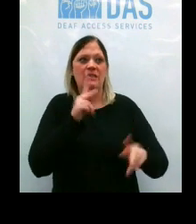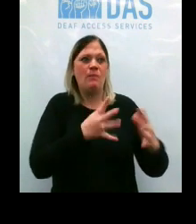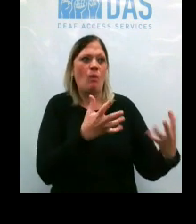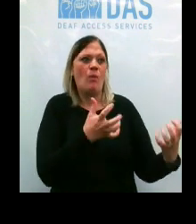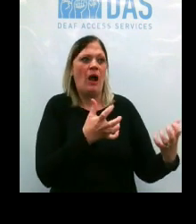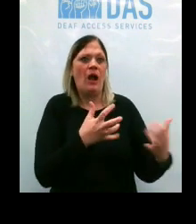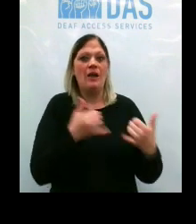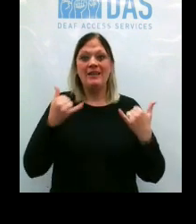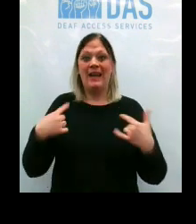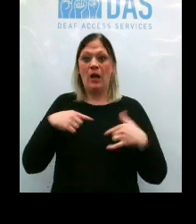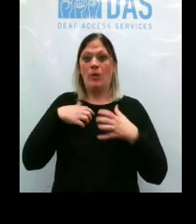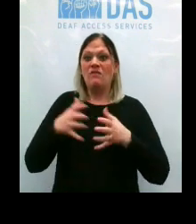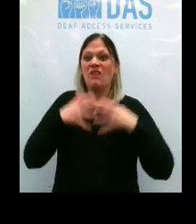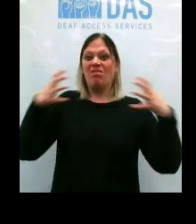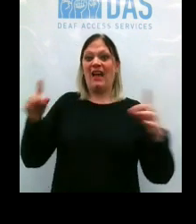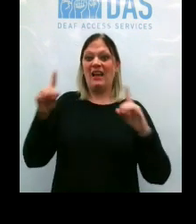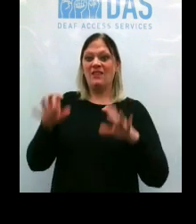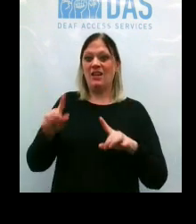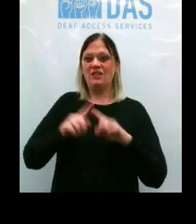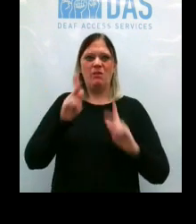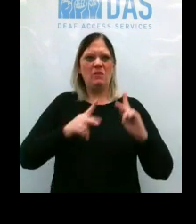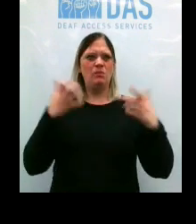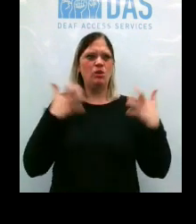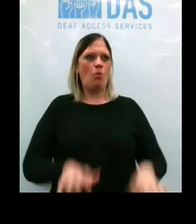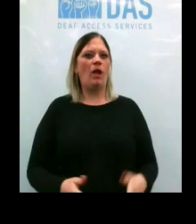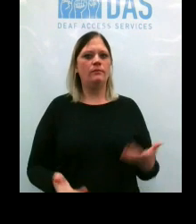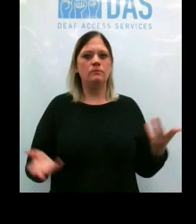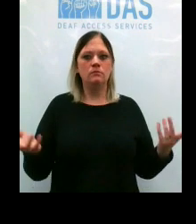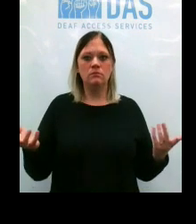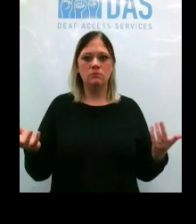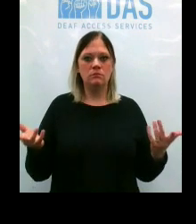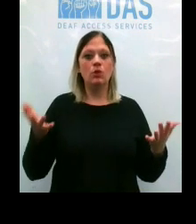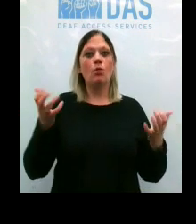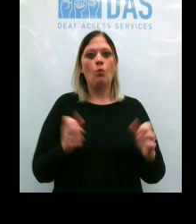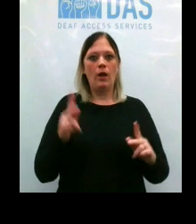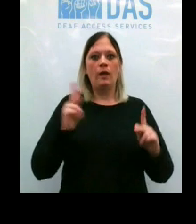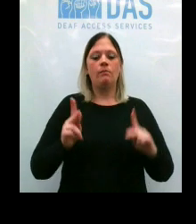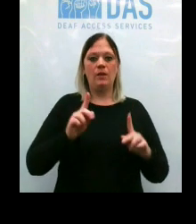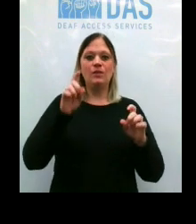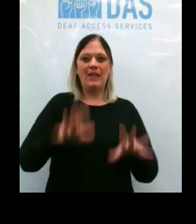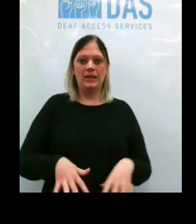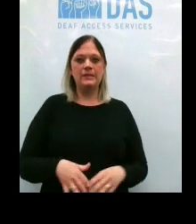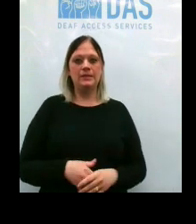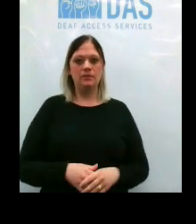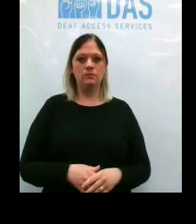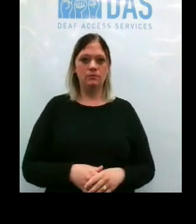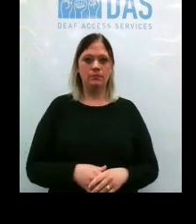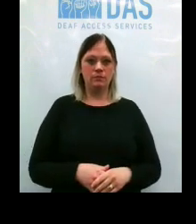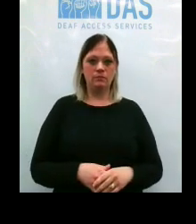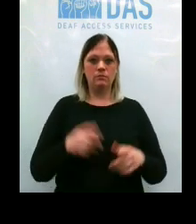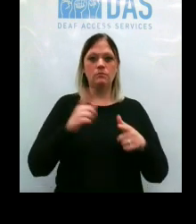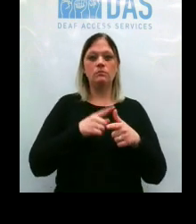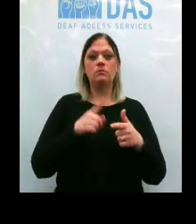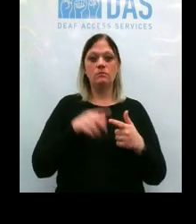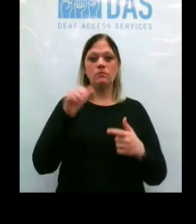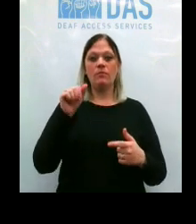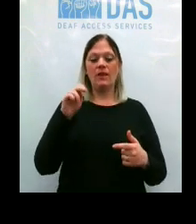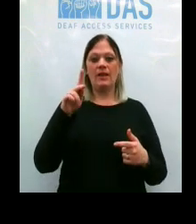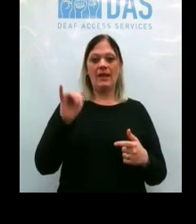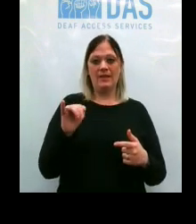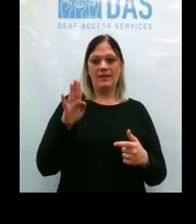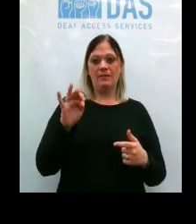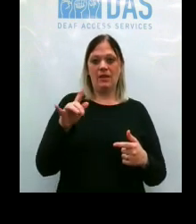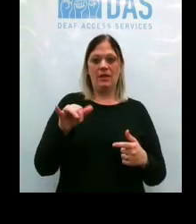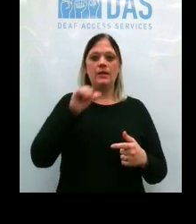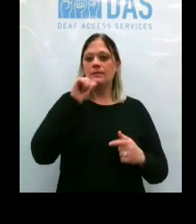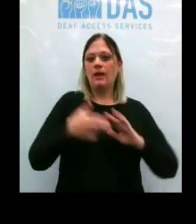tested. Now we have lots of tests and we don't have people to test. So we want people to get tested. And then there's antibody testing. This is not